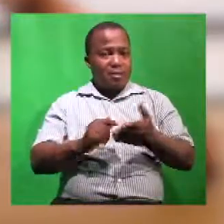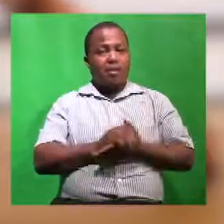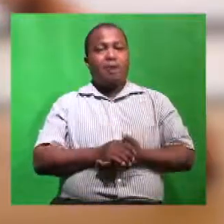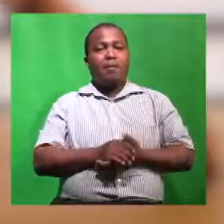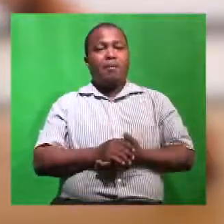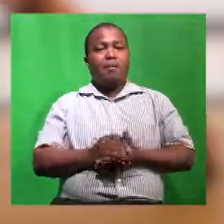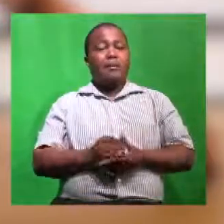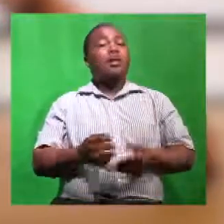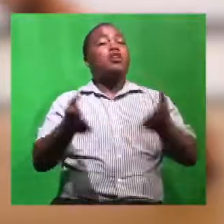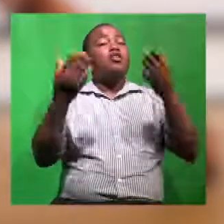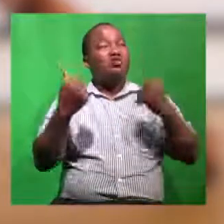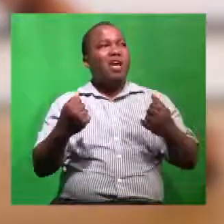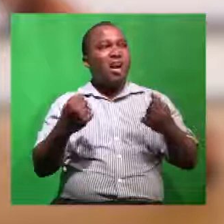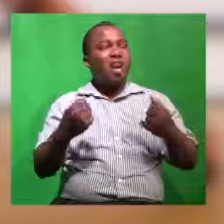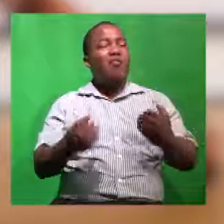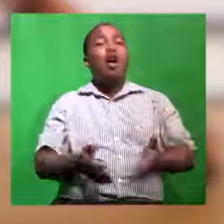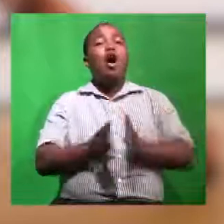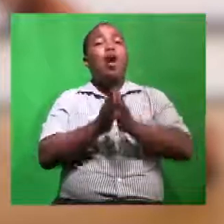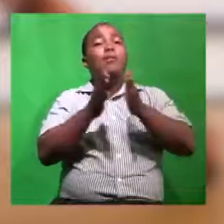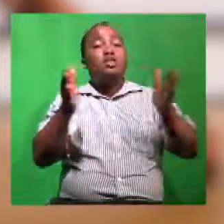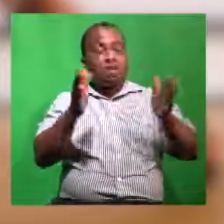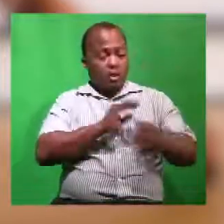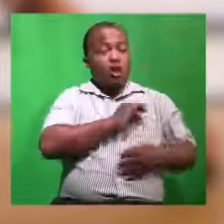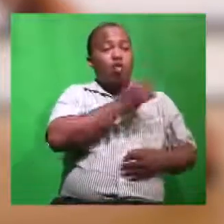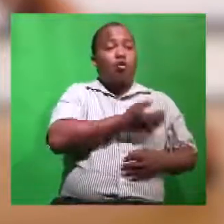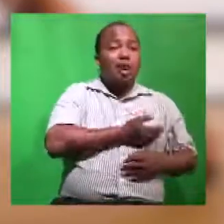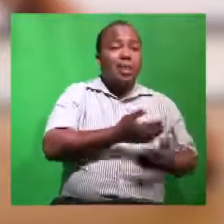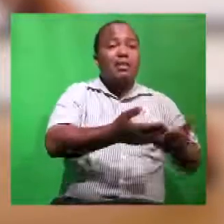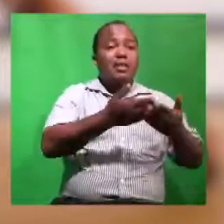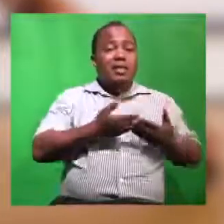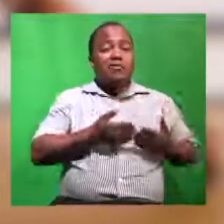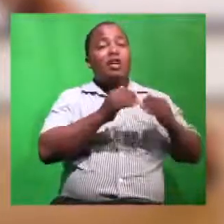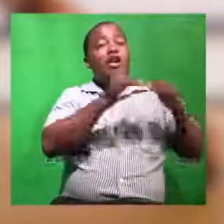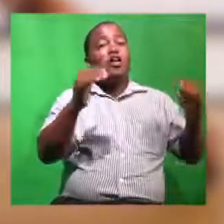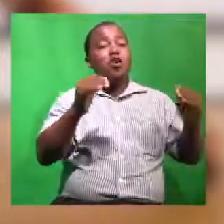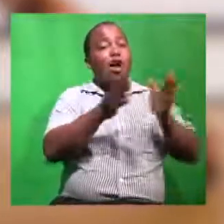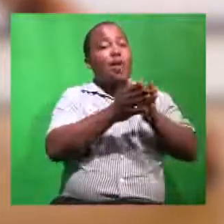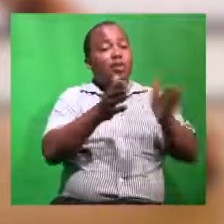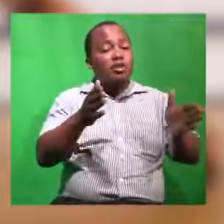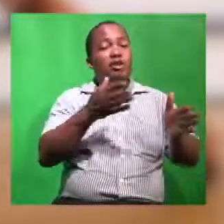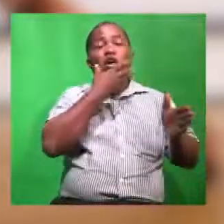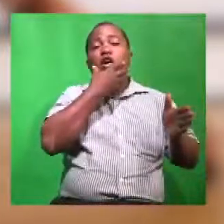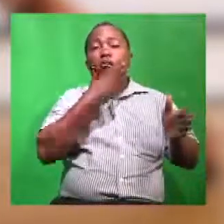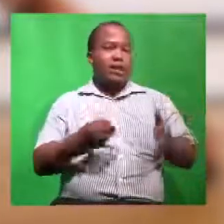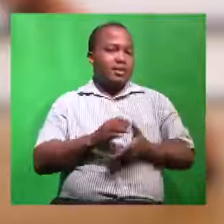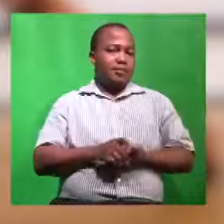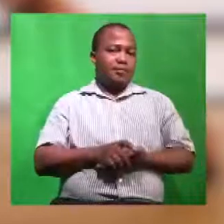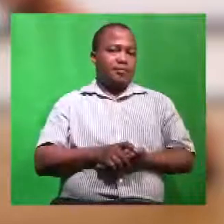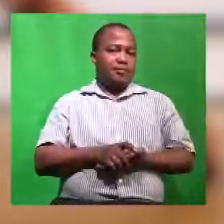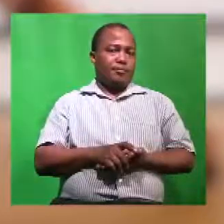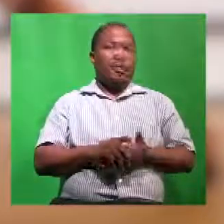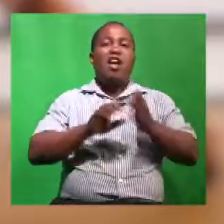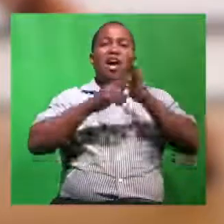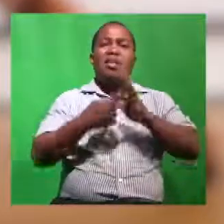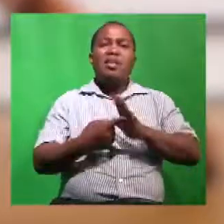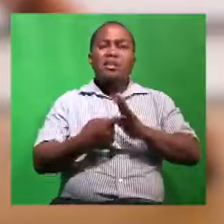the women has to have those opportunities. Women receive equal opportunity as men. As men.